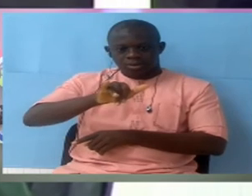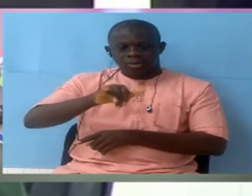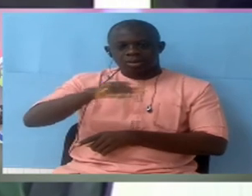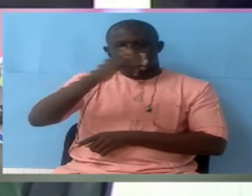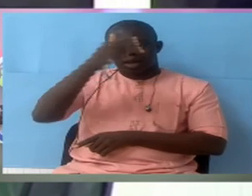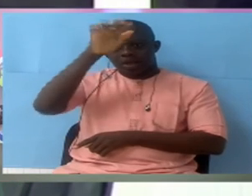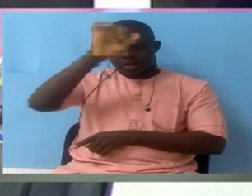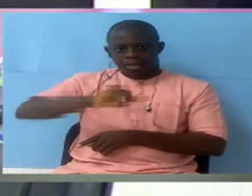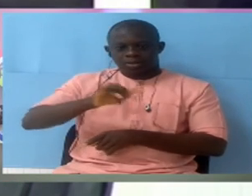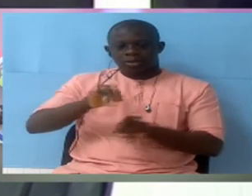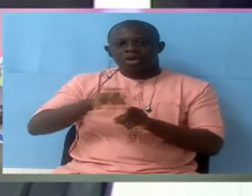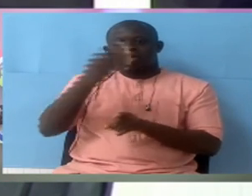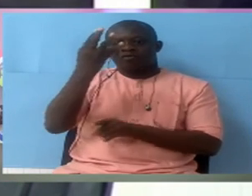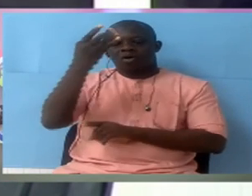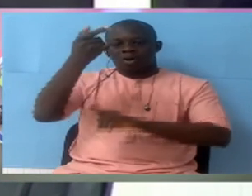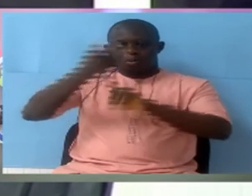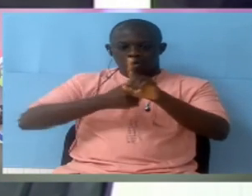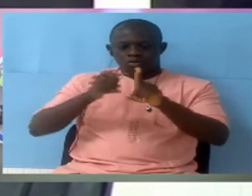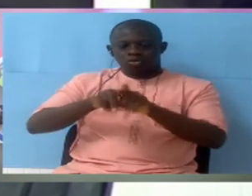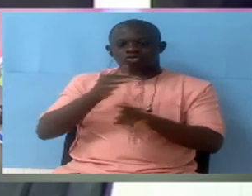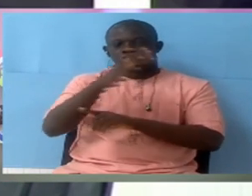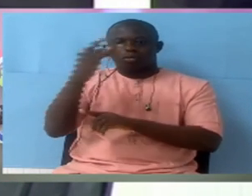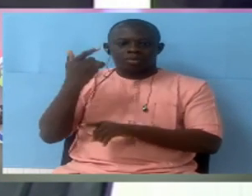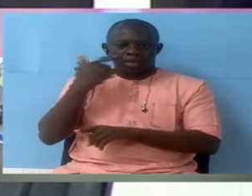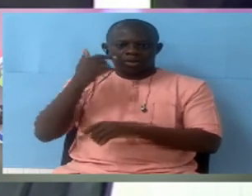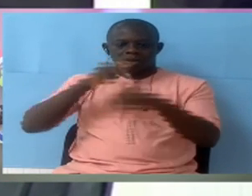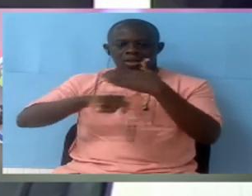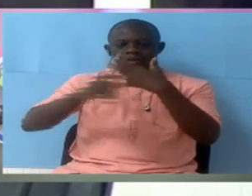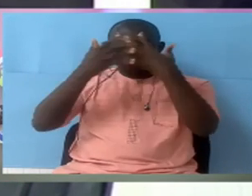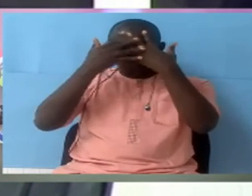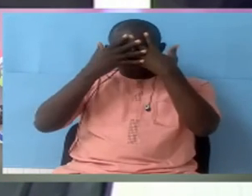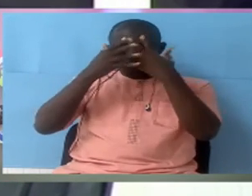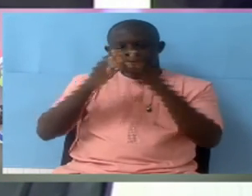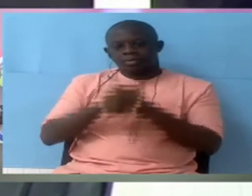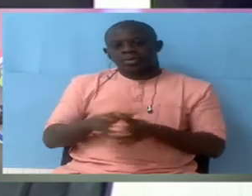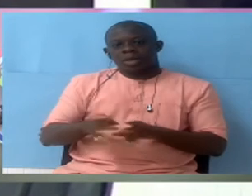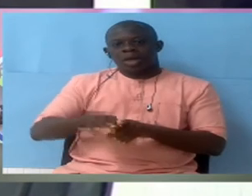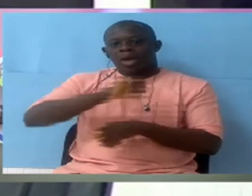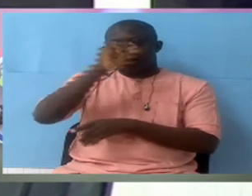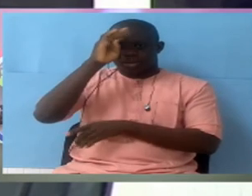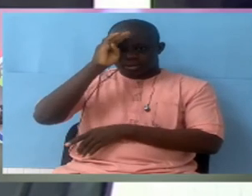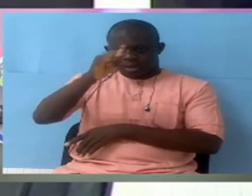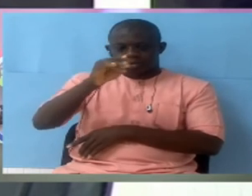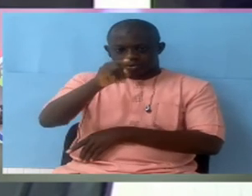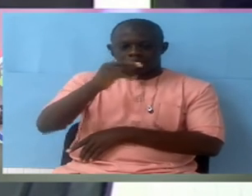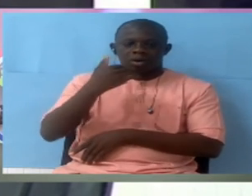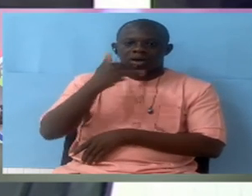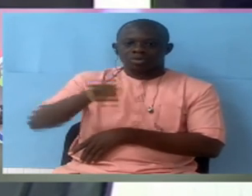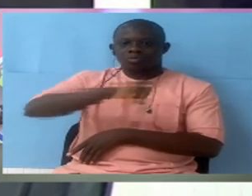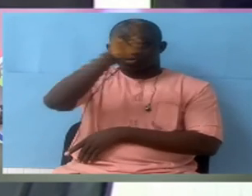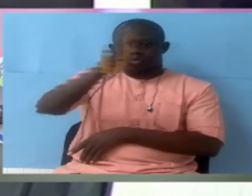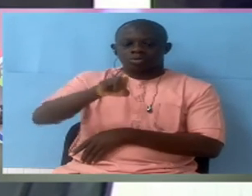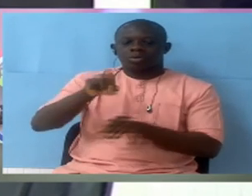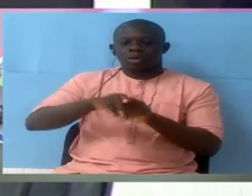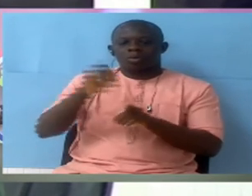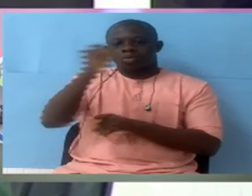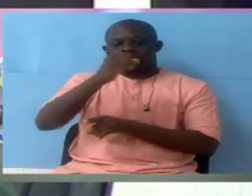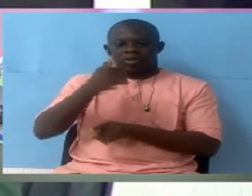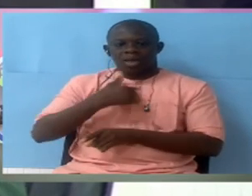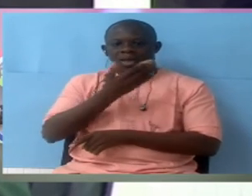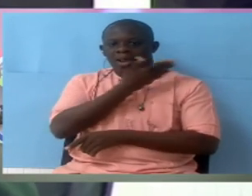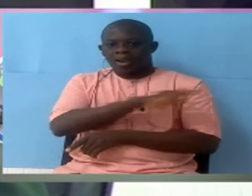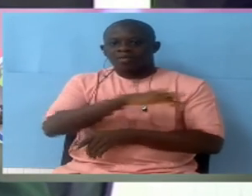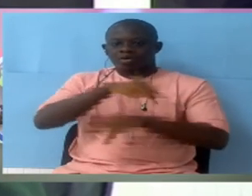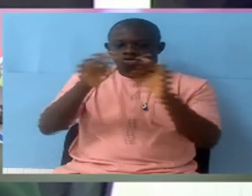Tedana jurom nyenti at nyenti wer at Ifan. And thank you very much for this question because I left something